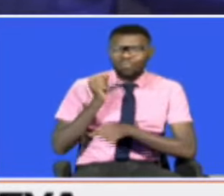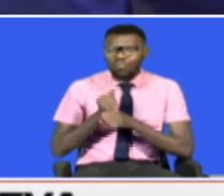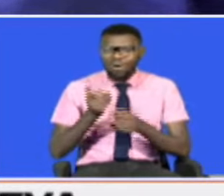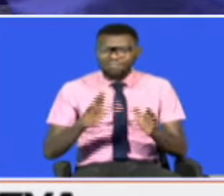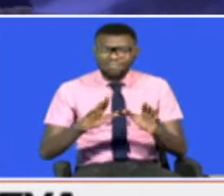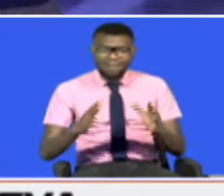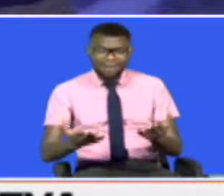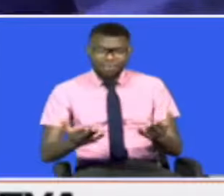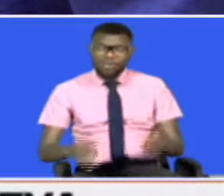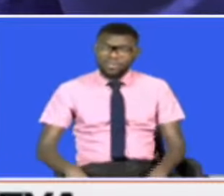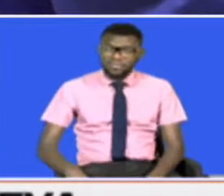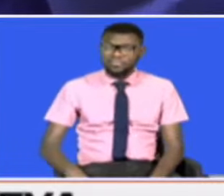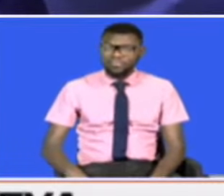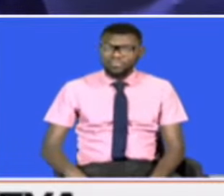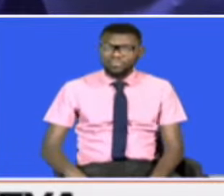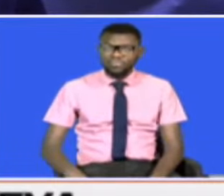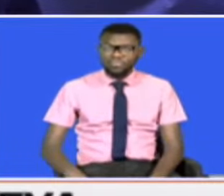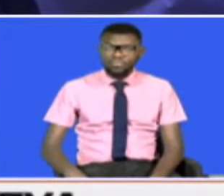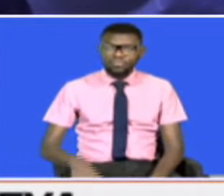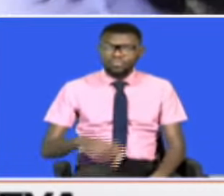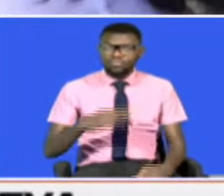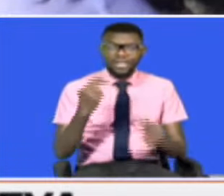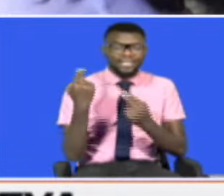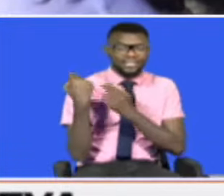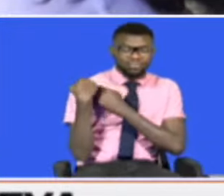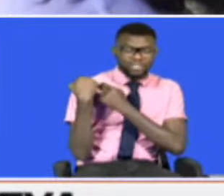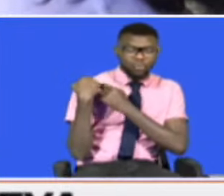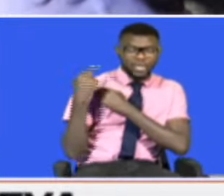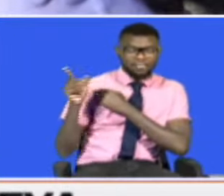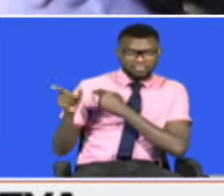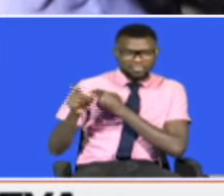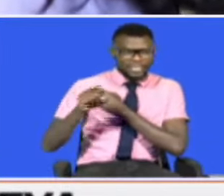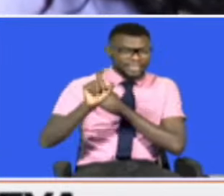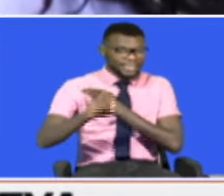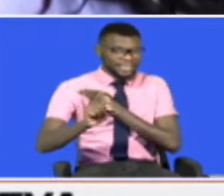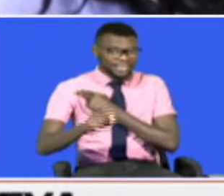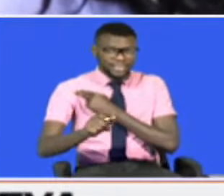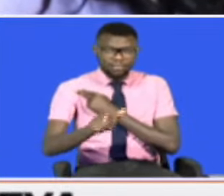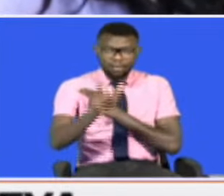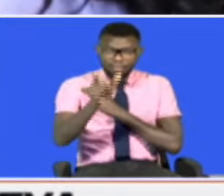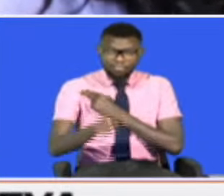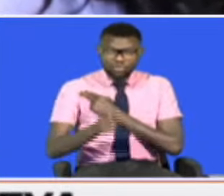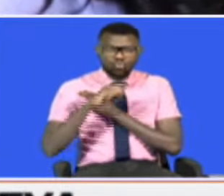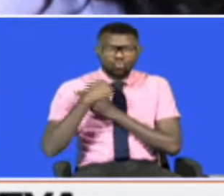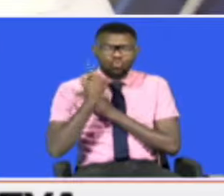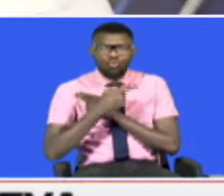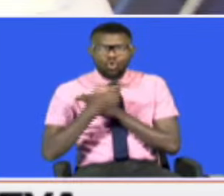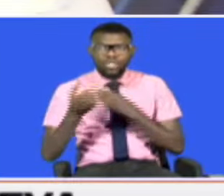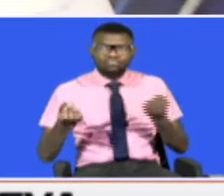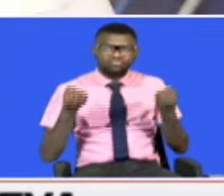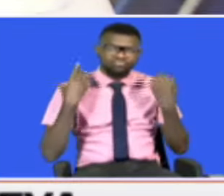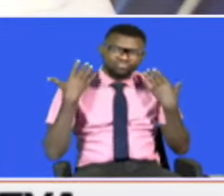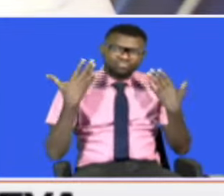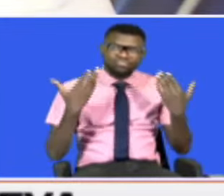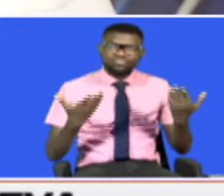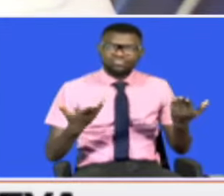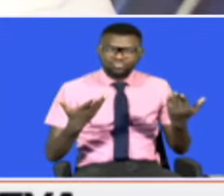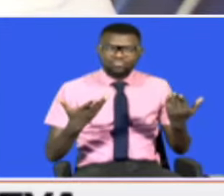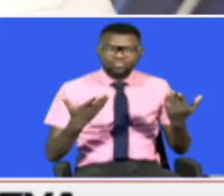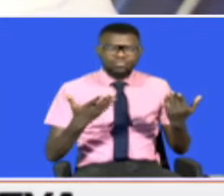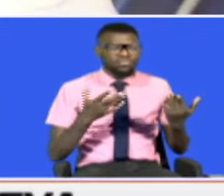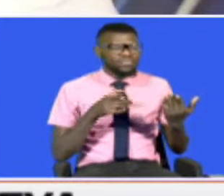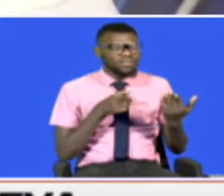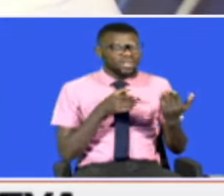Daktari Sadia anaeleza kwamba wadhifa huo vile vile utahitaji mtu ambaye ana ufahamu wa vipengele sita vya ujenzi wa